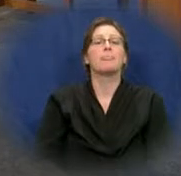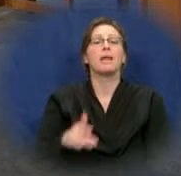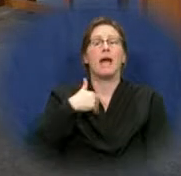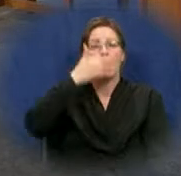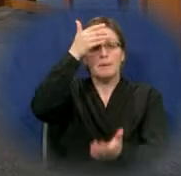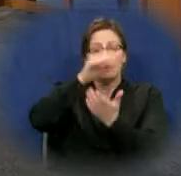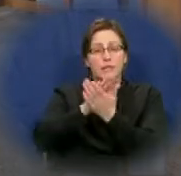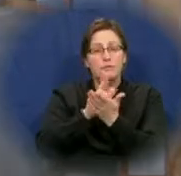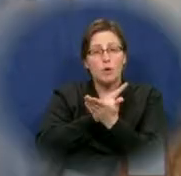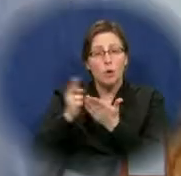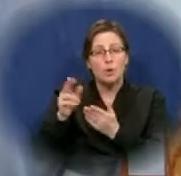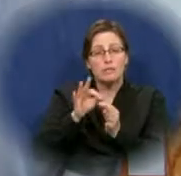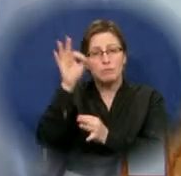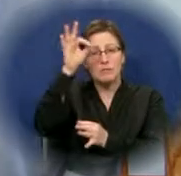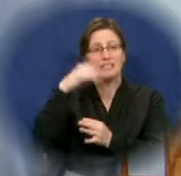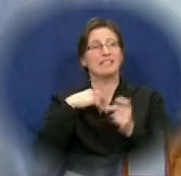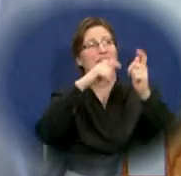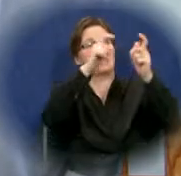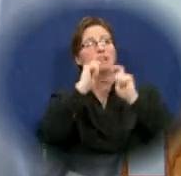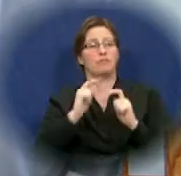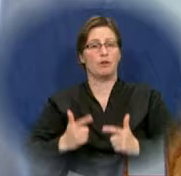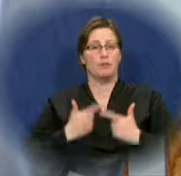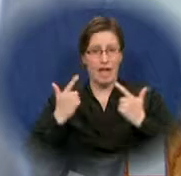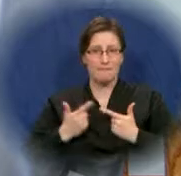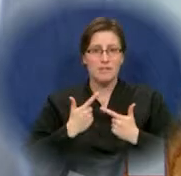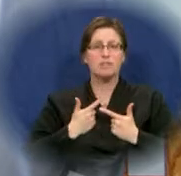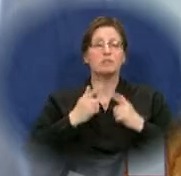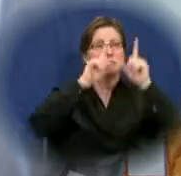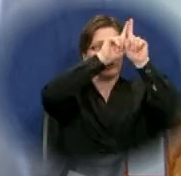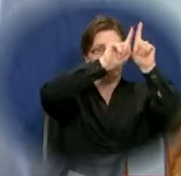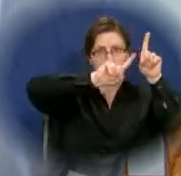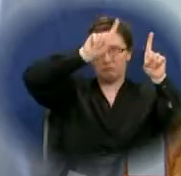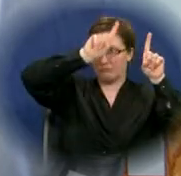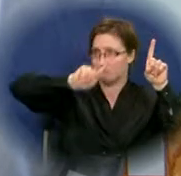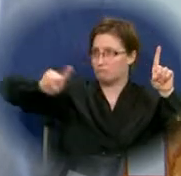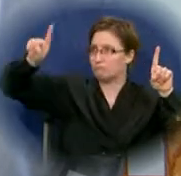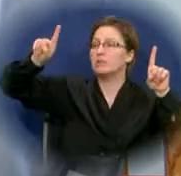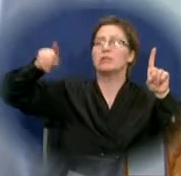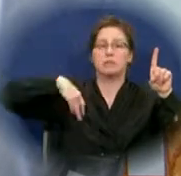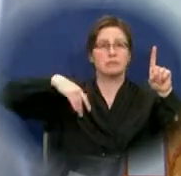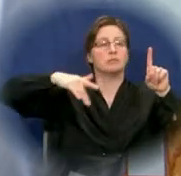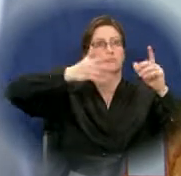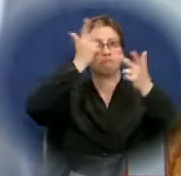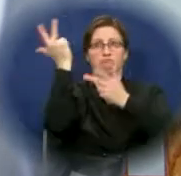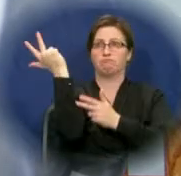Holy Spirit, the Lord, the giver of life, who proceeds from the Father and the Son,